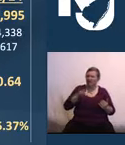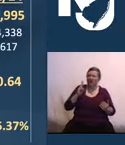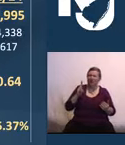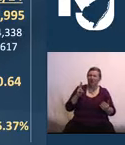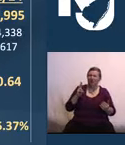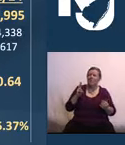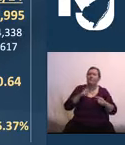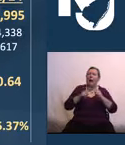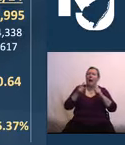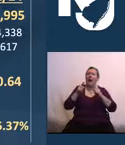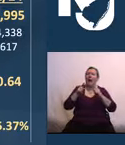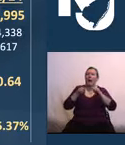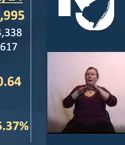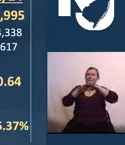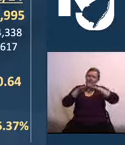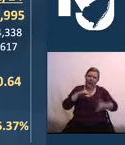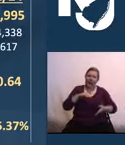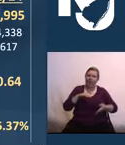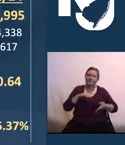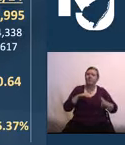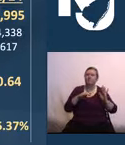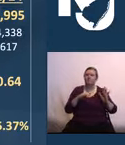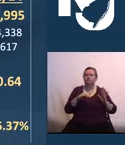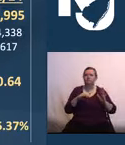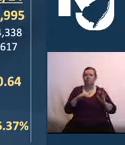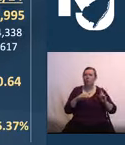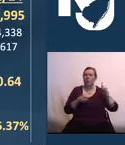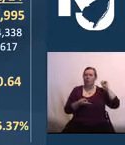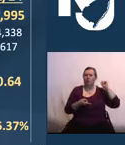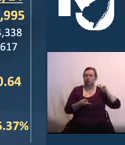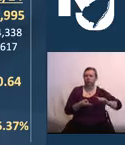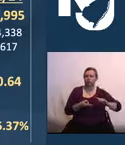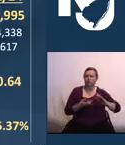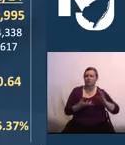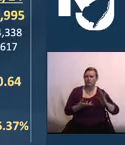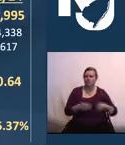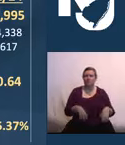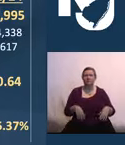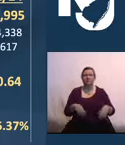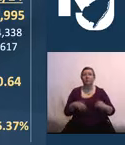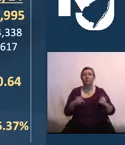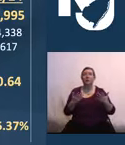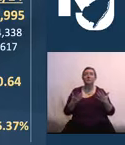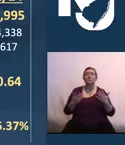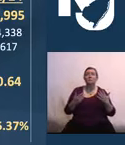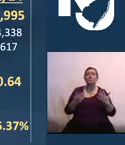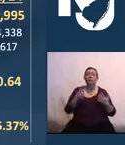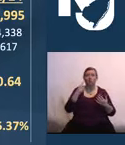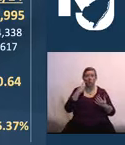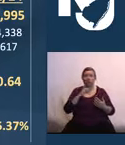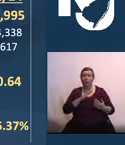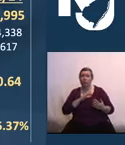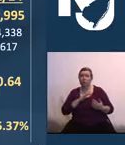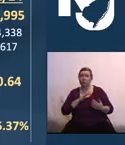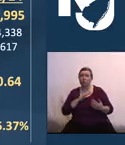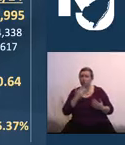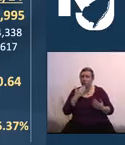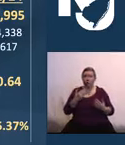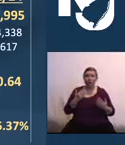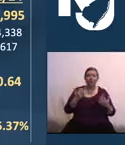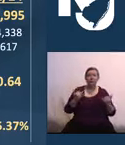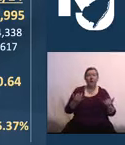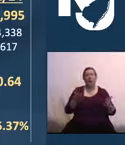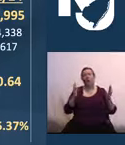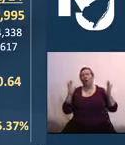dramatically. However, again, we want to say no one should be complacent here. Even though these numbers are trending very